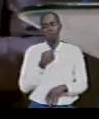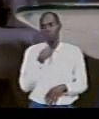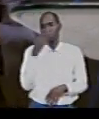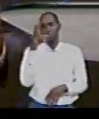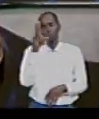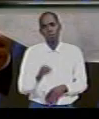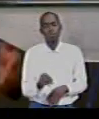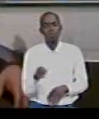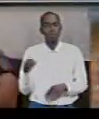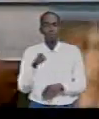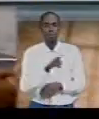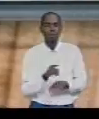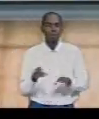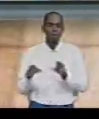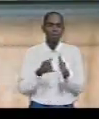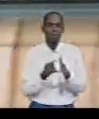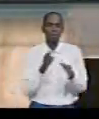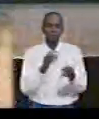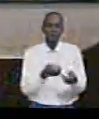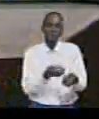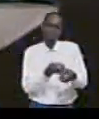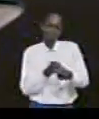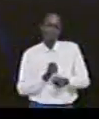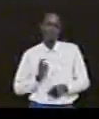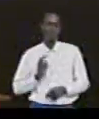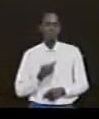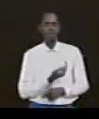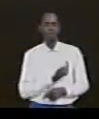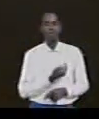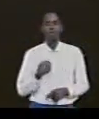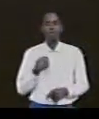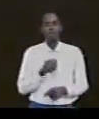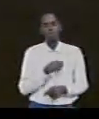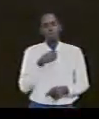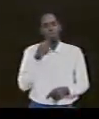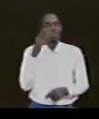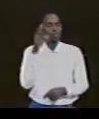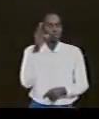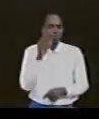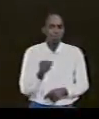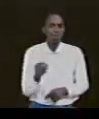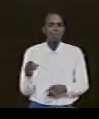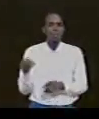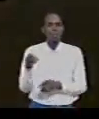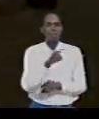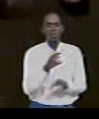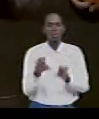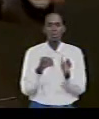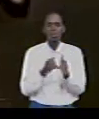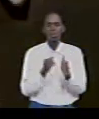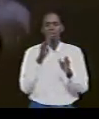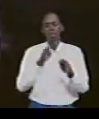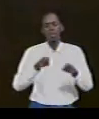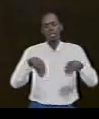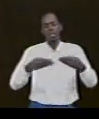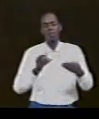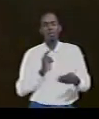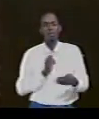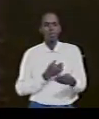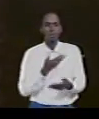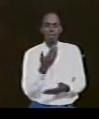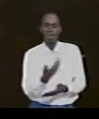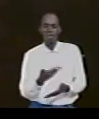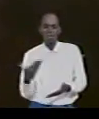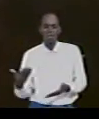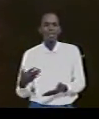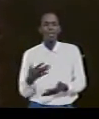no. They did it by, you know, giving us things and being nice to us, we said no. All these things that you give us will